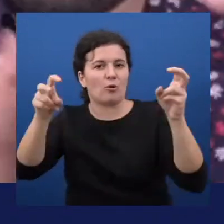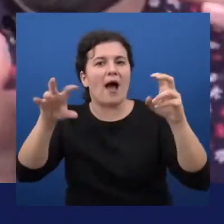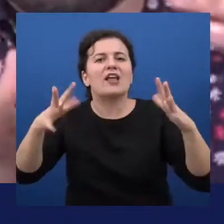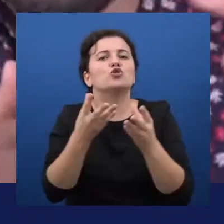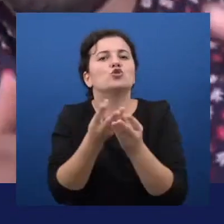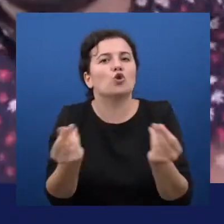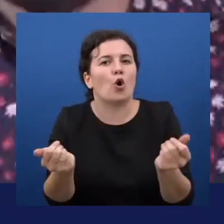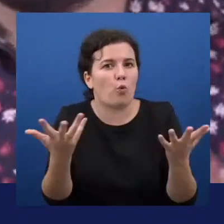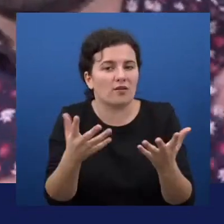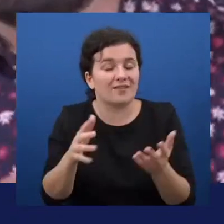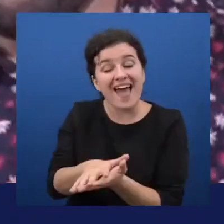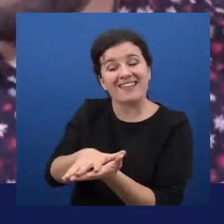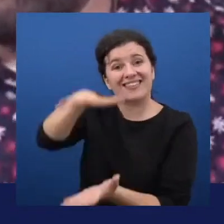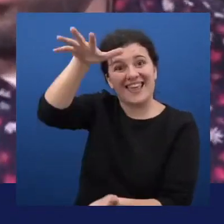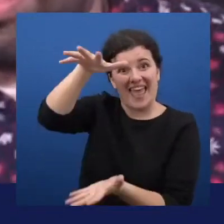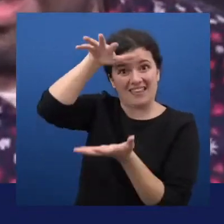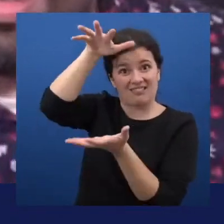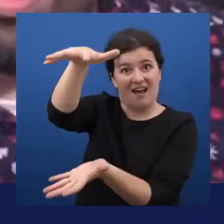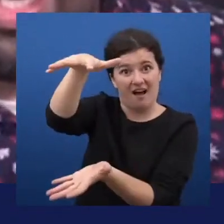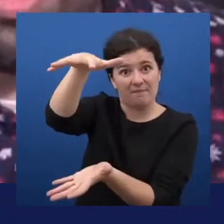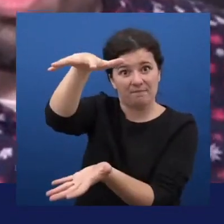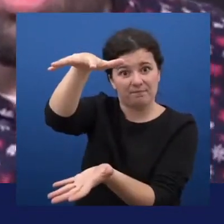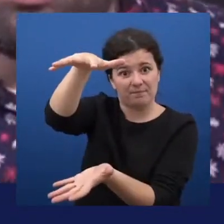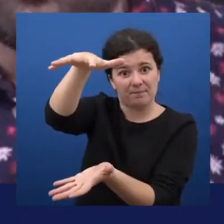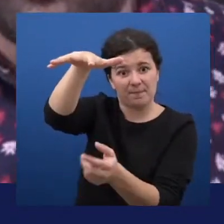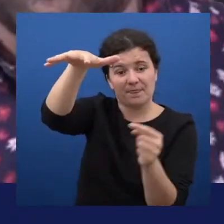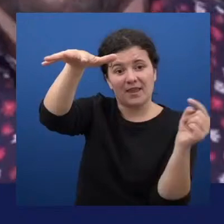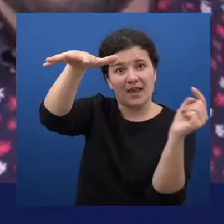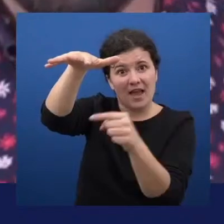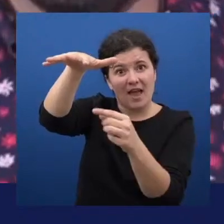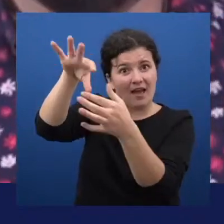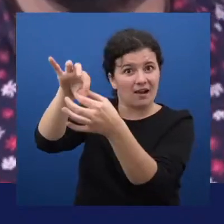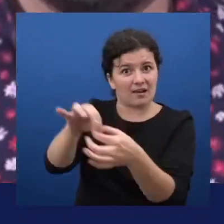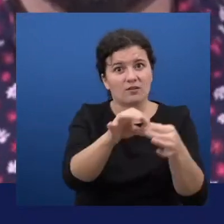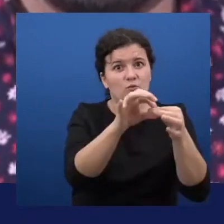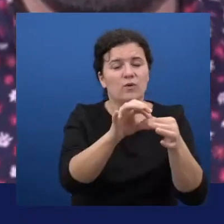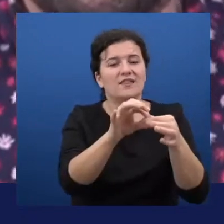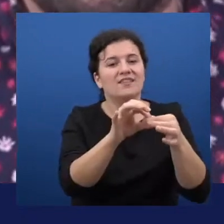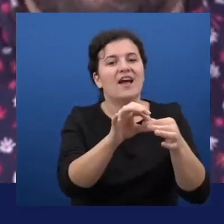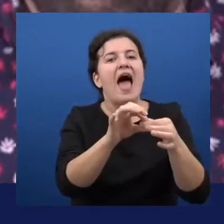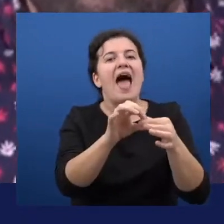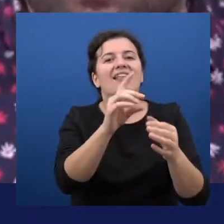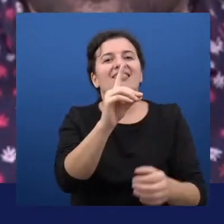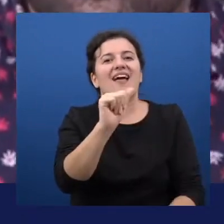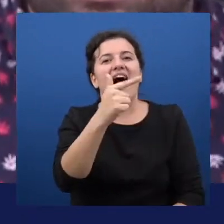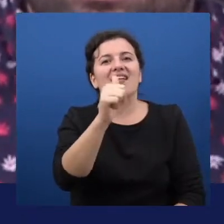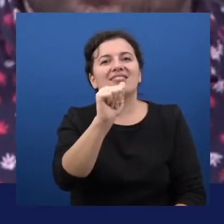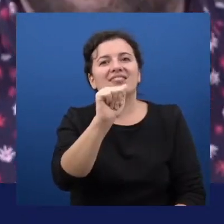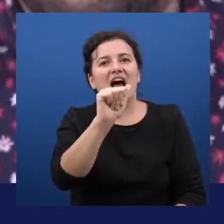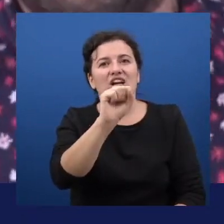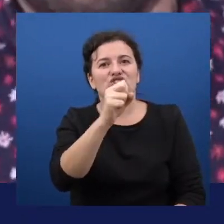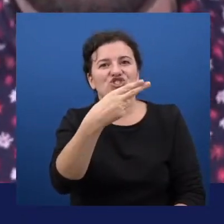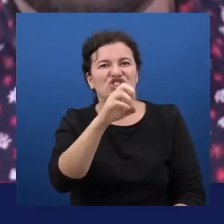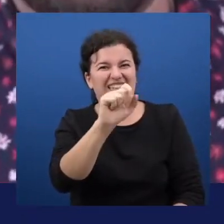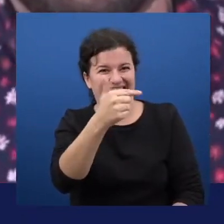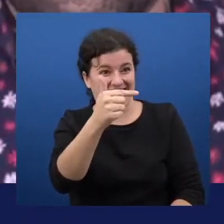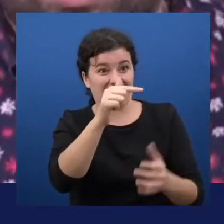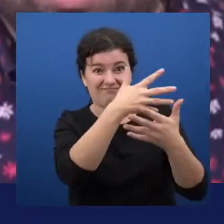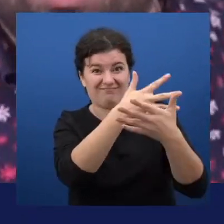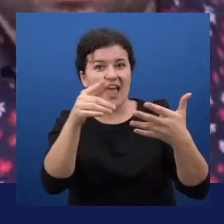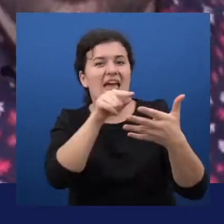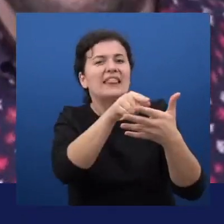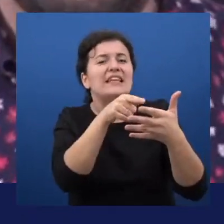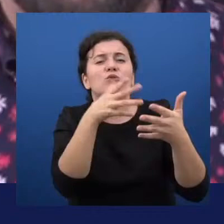data set that is accompanied with a thing called a data sheet that says, this is what we were thinking when we made this data. This is what's in the